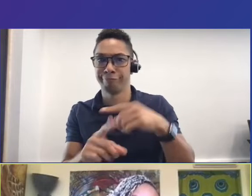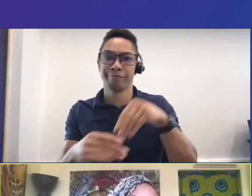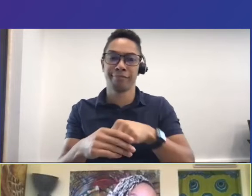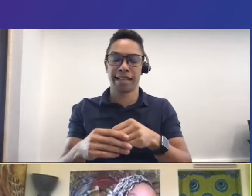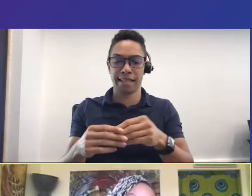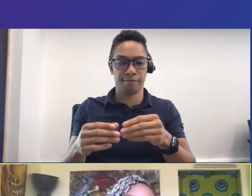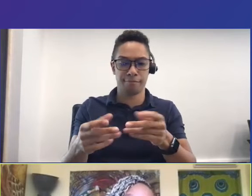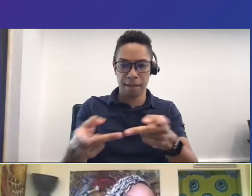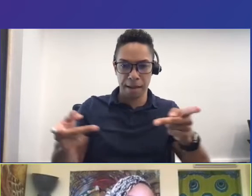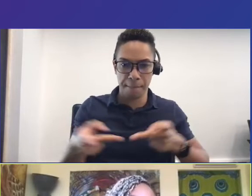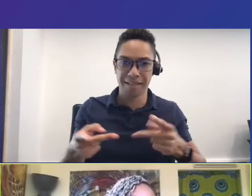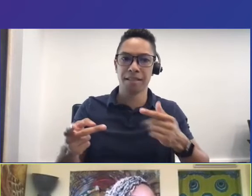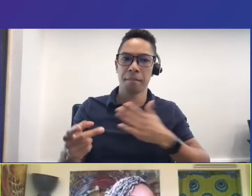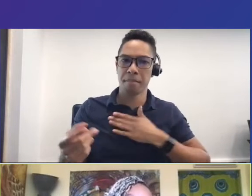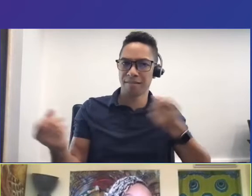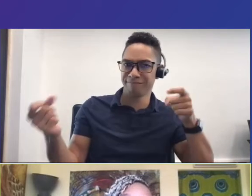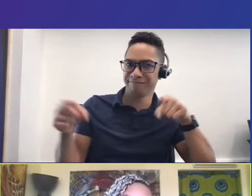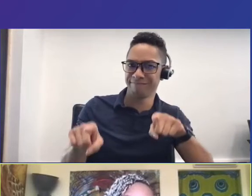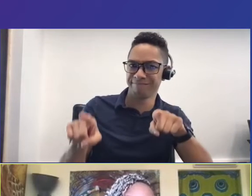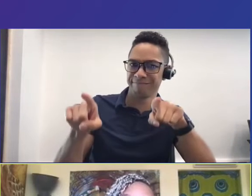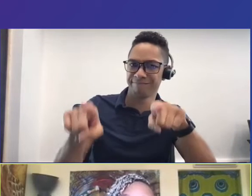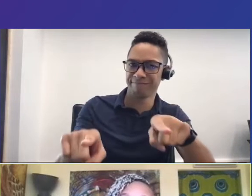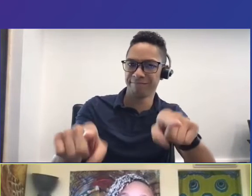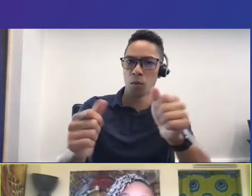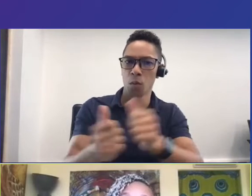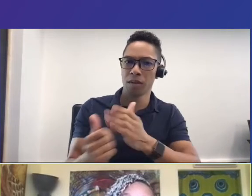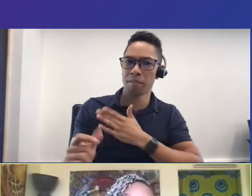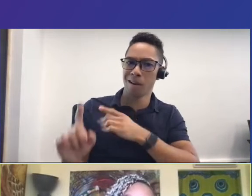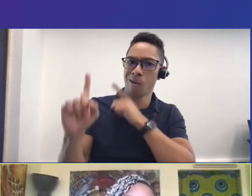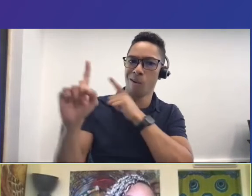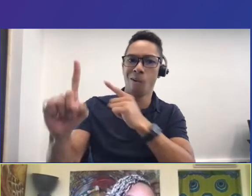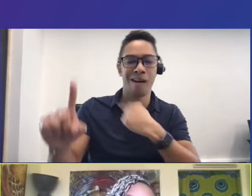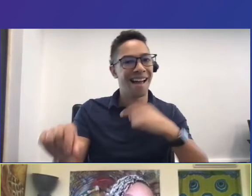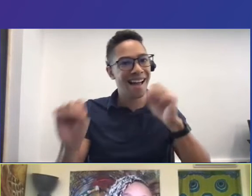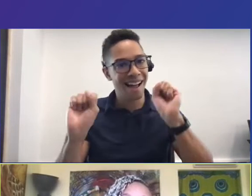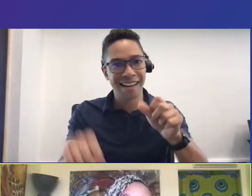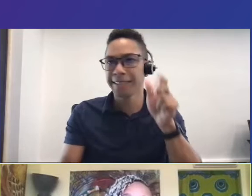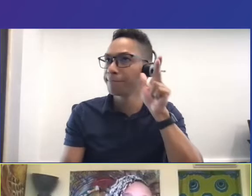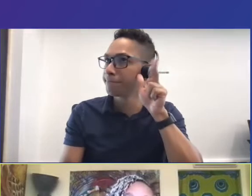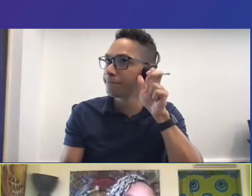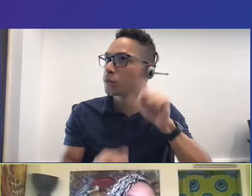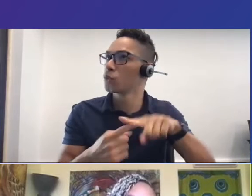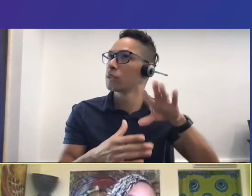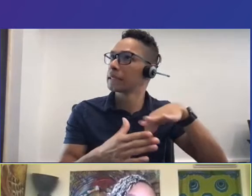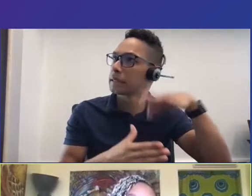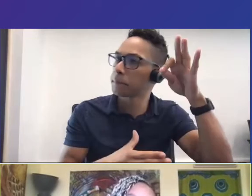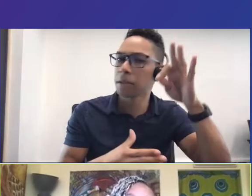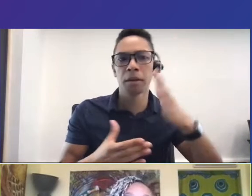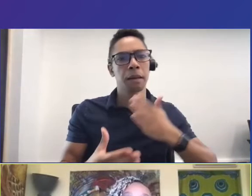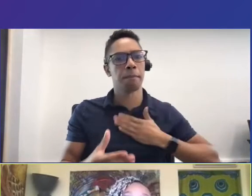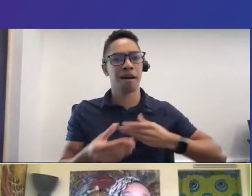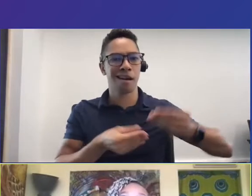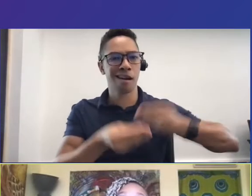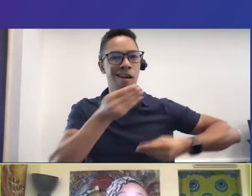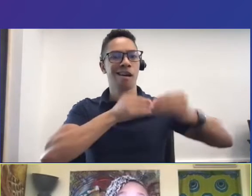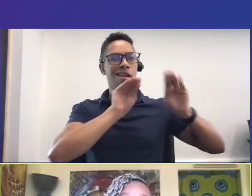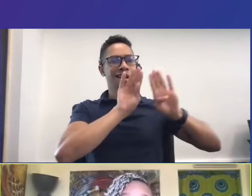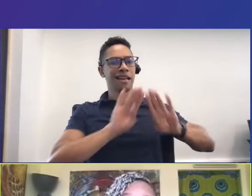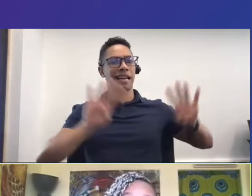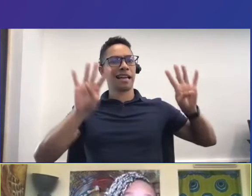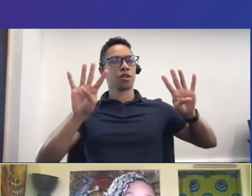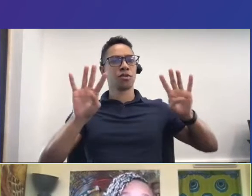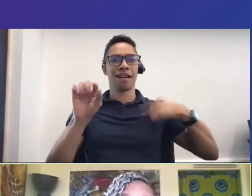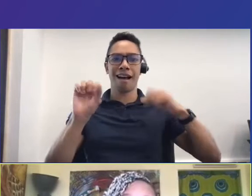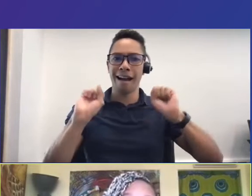my destiny, and I've been able to hear, like I've been able to listen to spirit. I've been able to listen to my ancestors. I've been able to